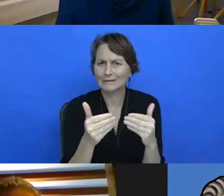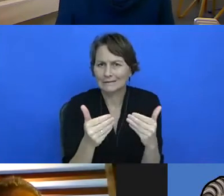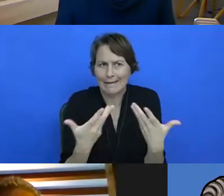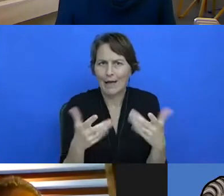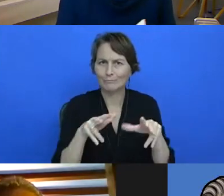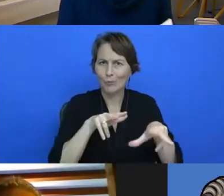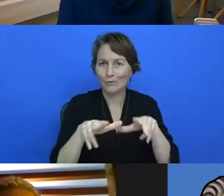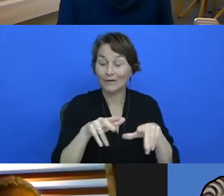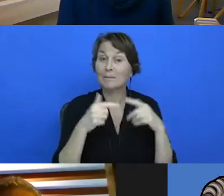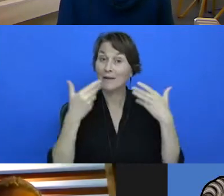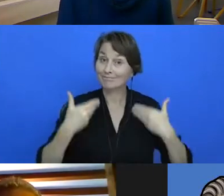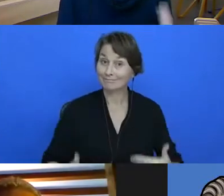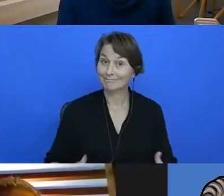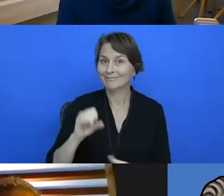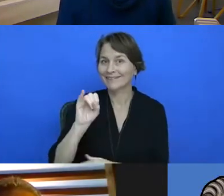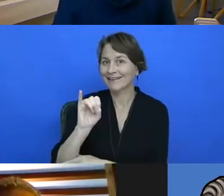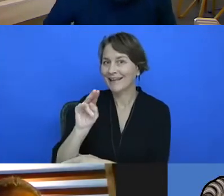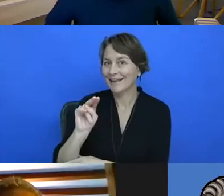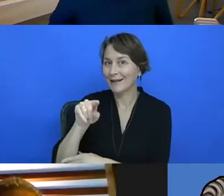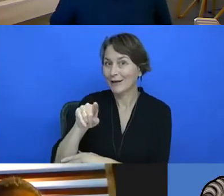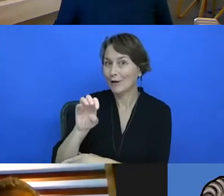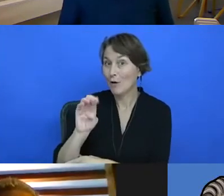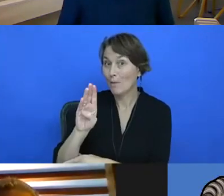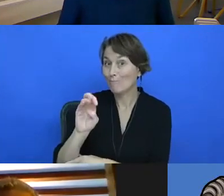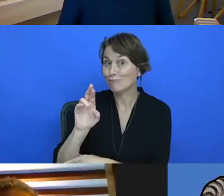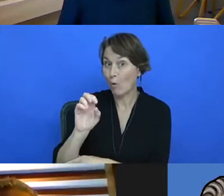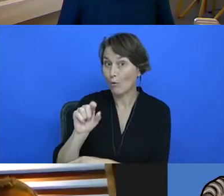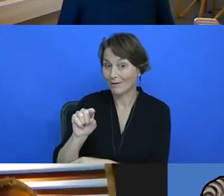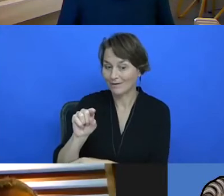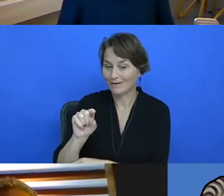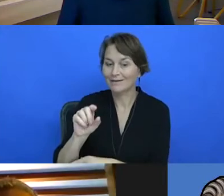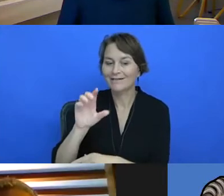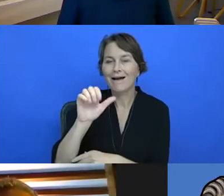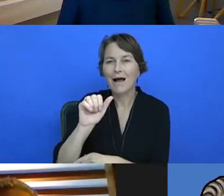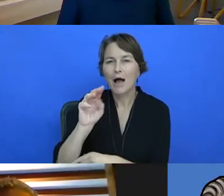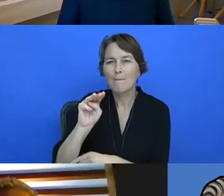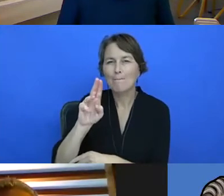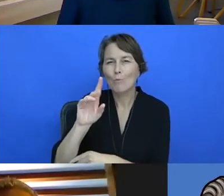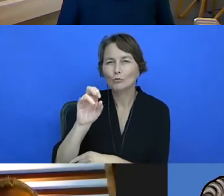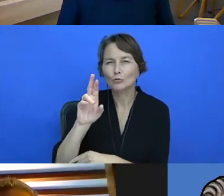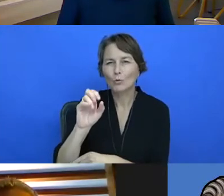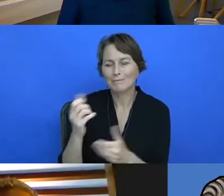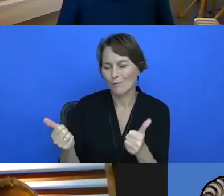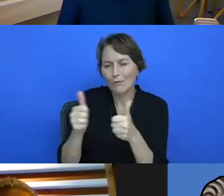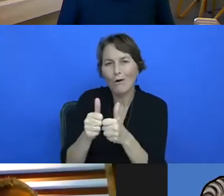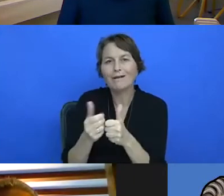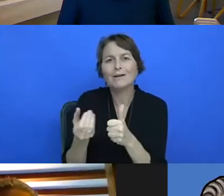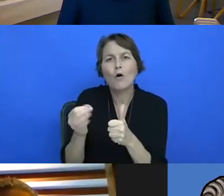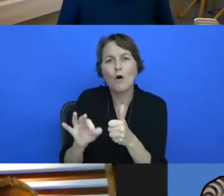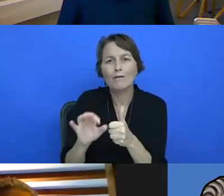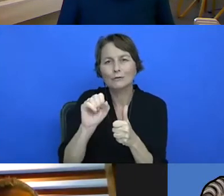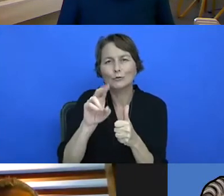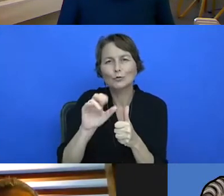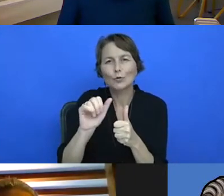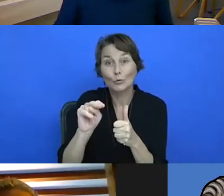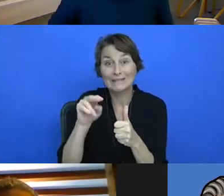and I'm a colleague of Susan Nacy, who's one of the panelists today. And I will try to moderate the following panel